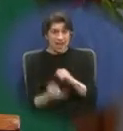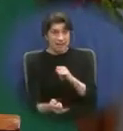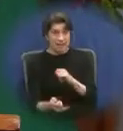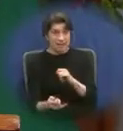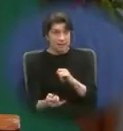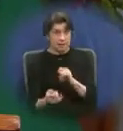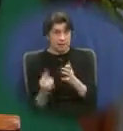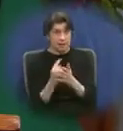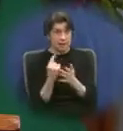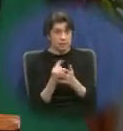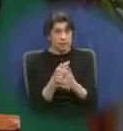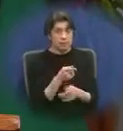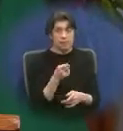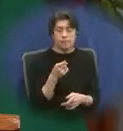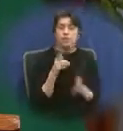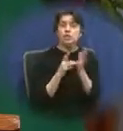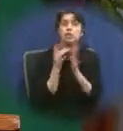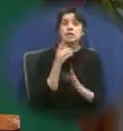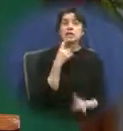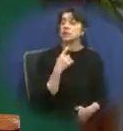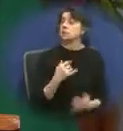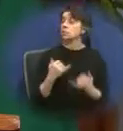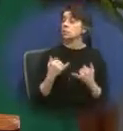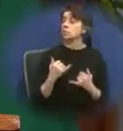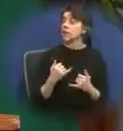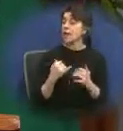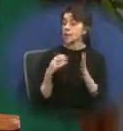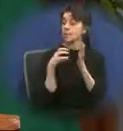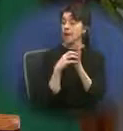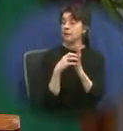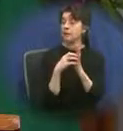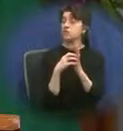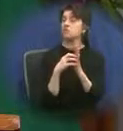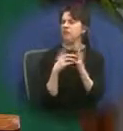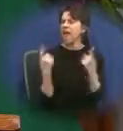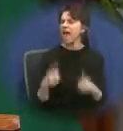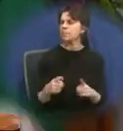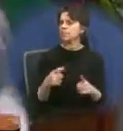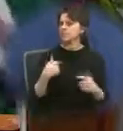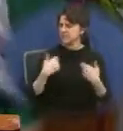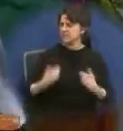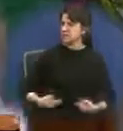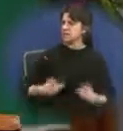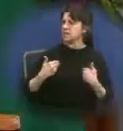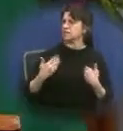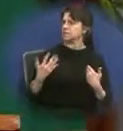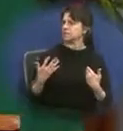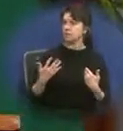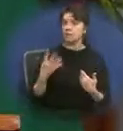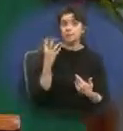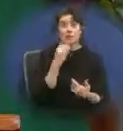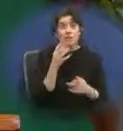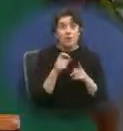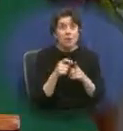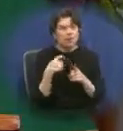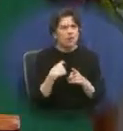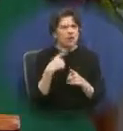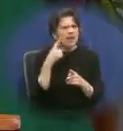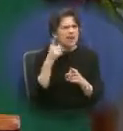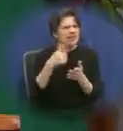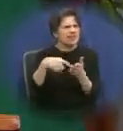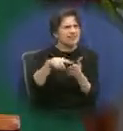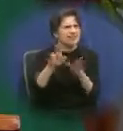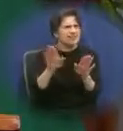end of the gospel, he said, "Today the scripture passage is fulfilled in your hearing." And so those beautiful words that we'll hear this next